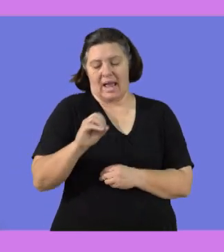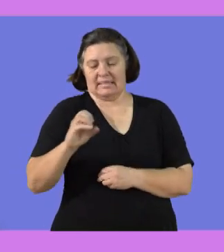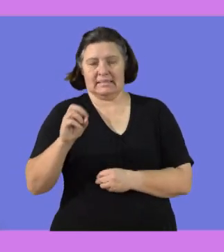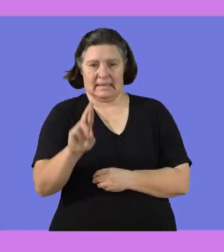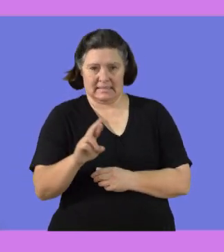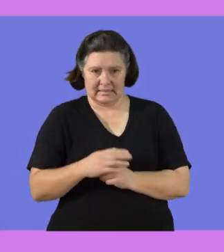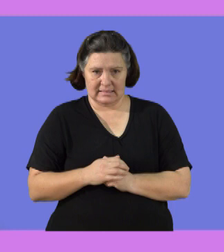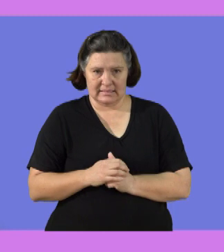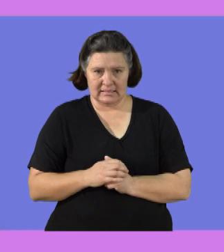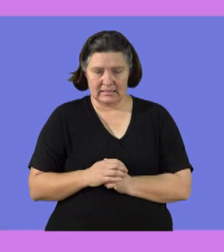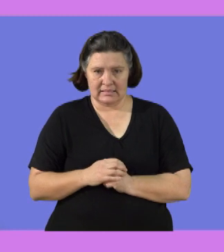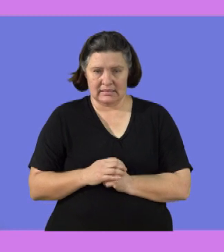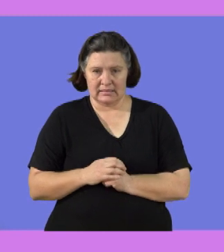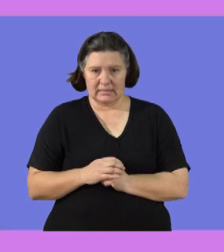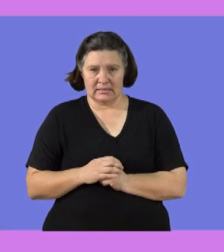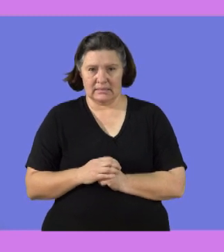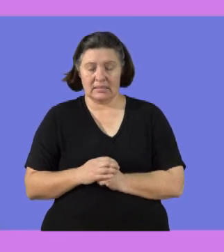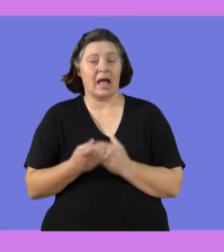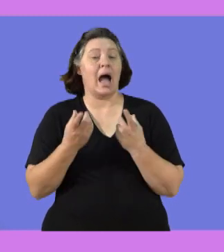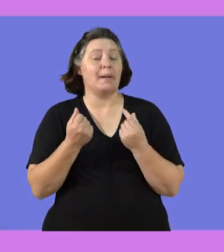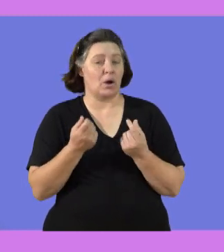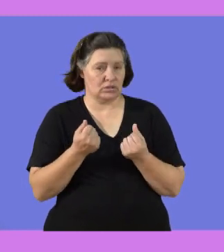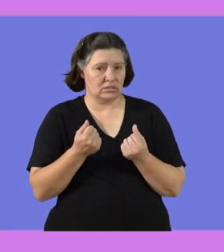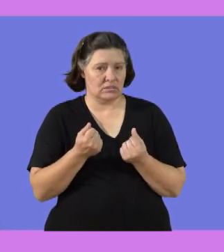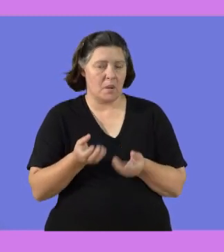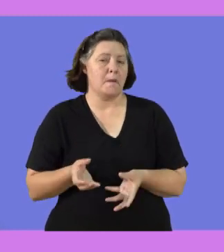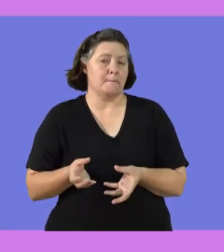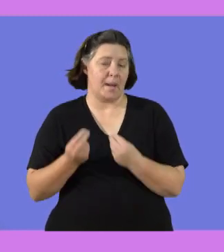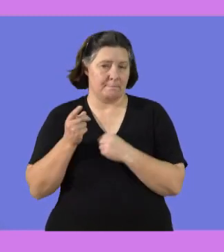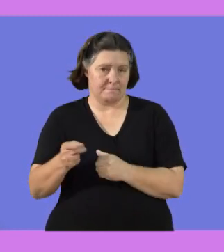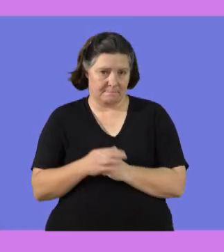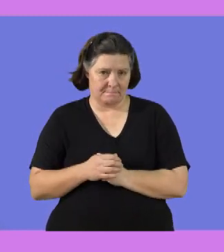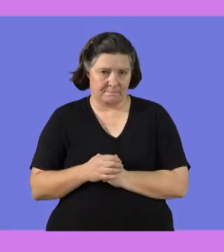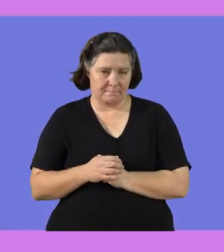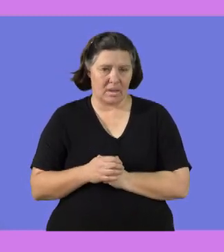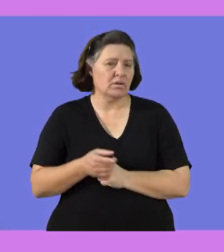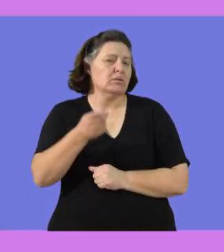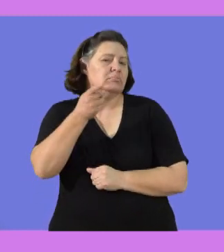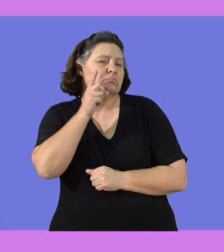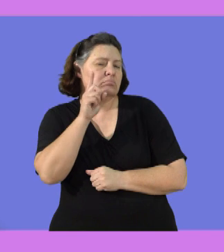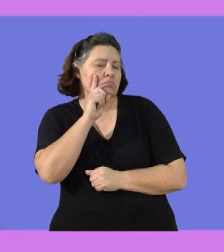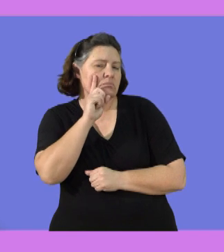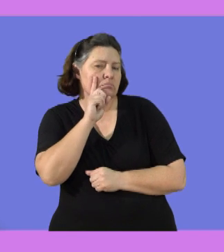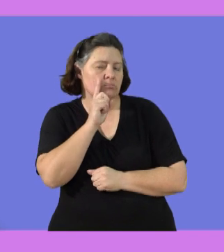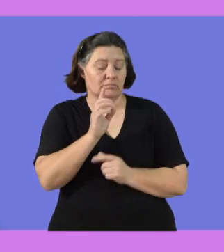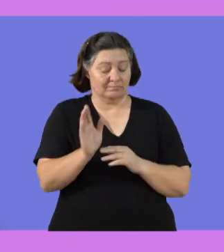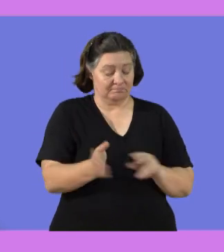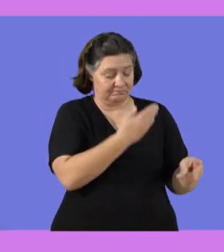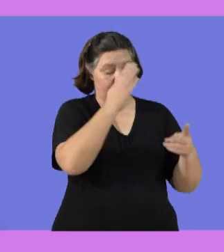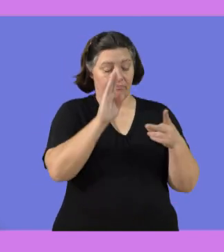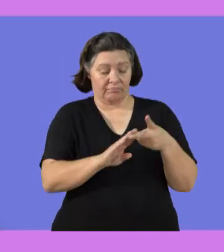So this is the amount that Pule will get. And let's check how much will Lerato get